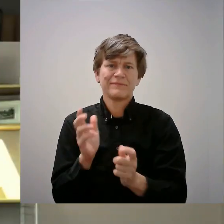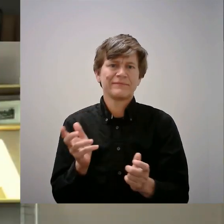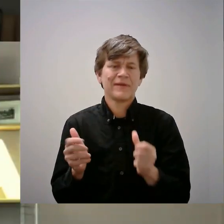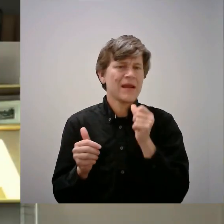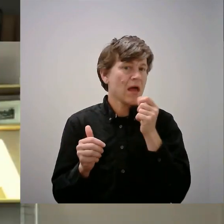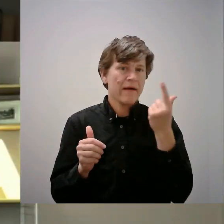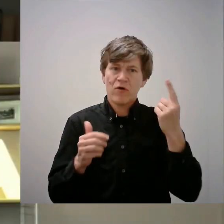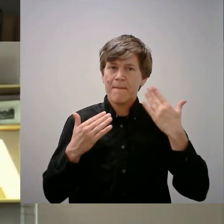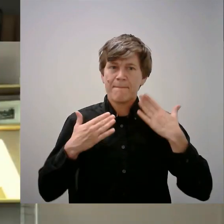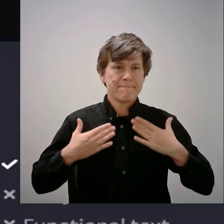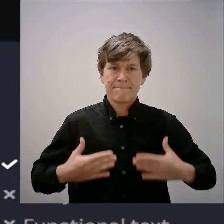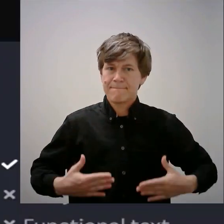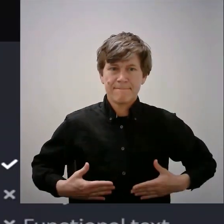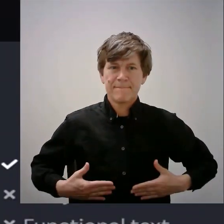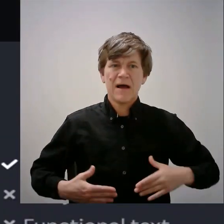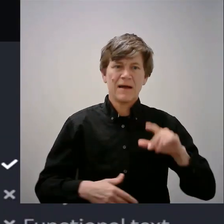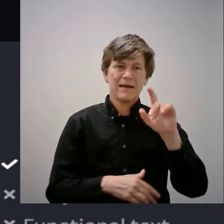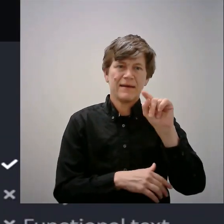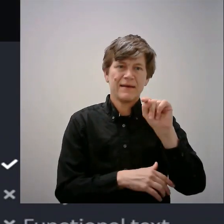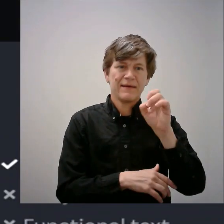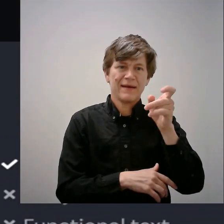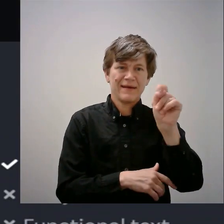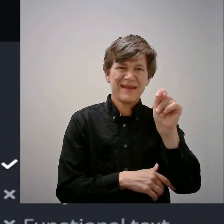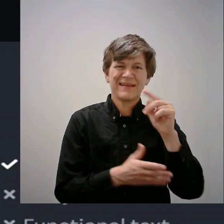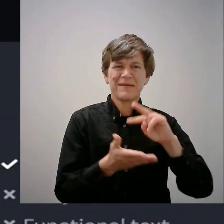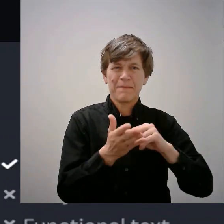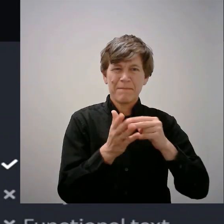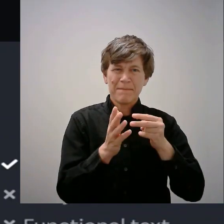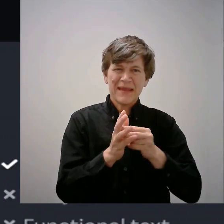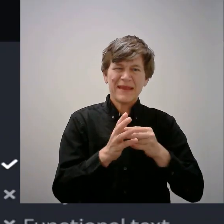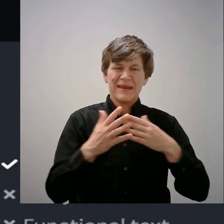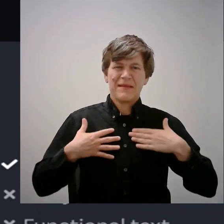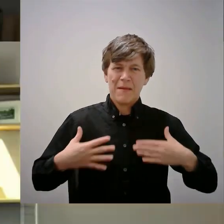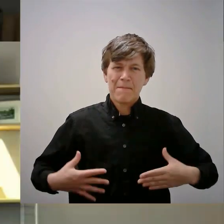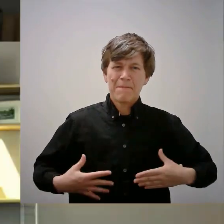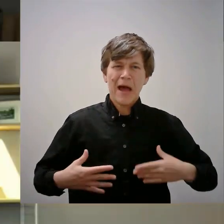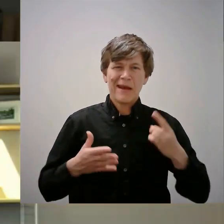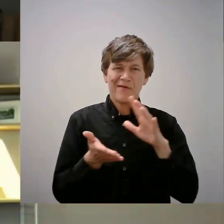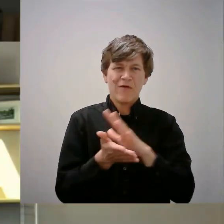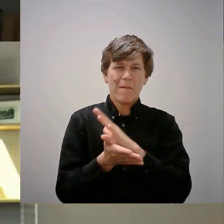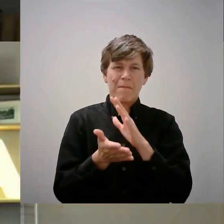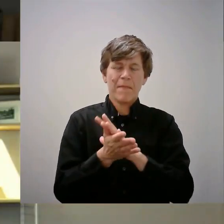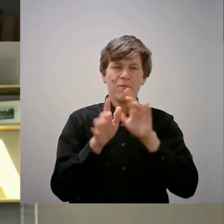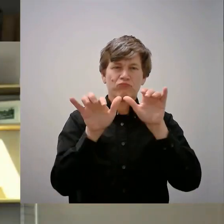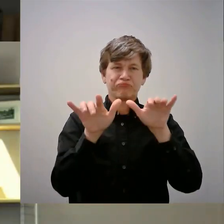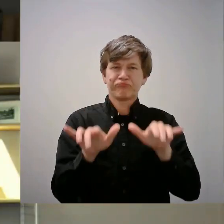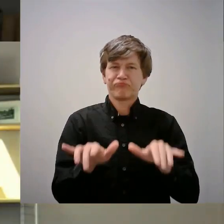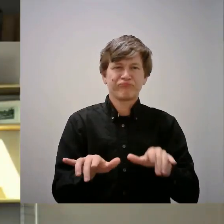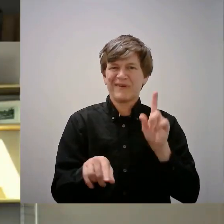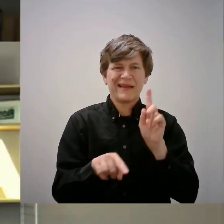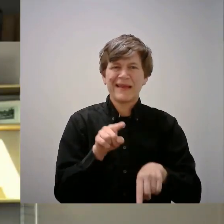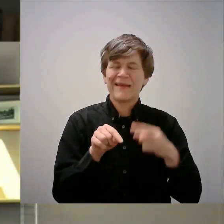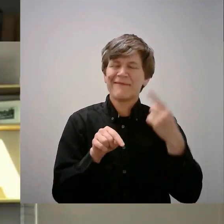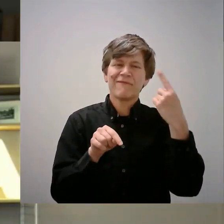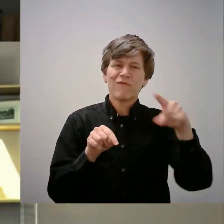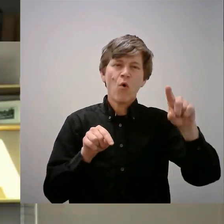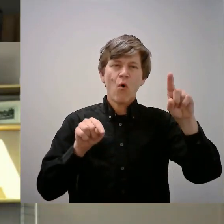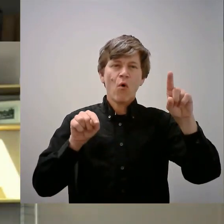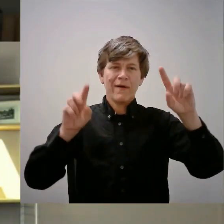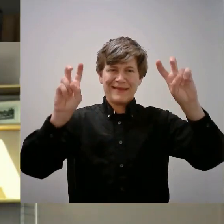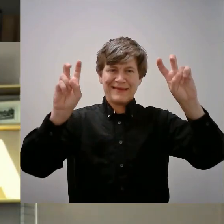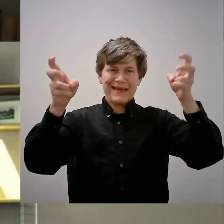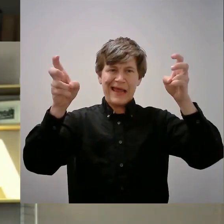text, no way. And they also won't work for functional text. This is something for a headline or a very